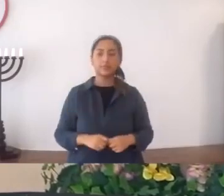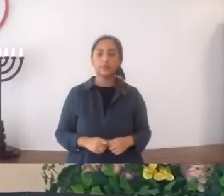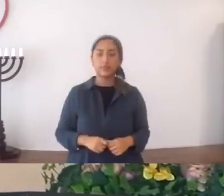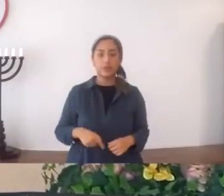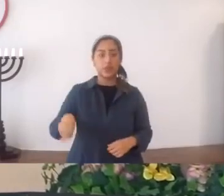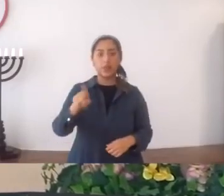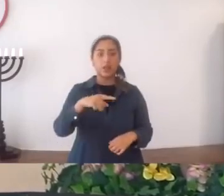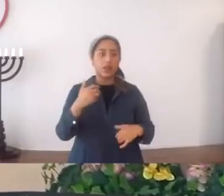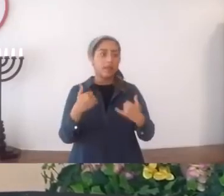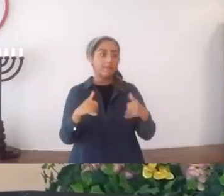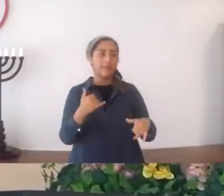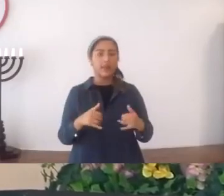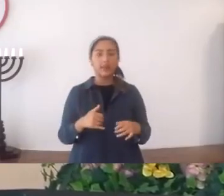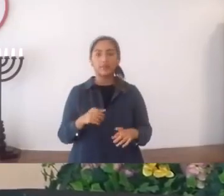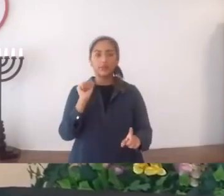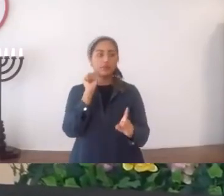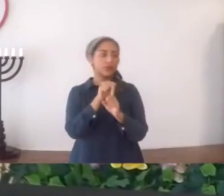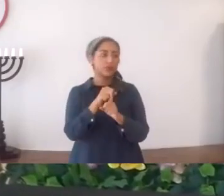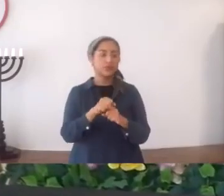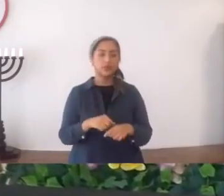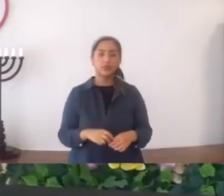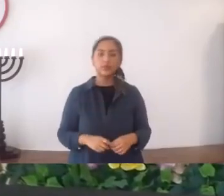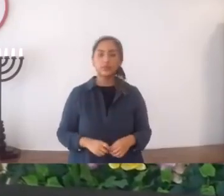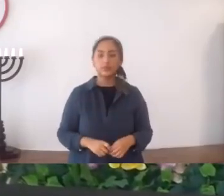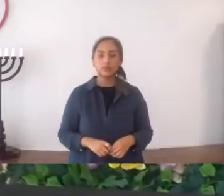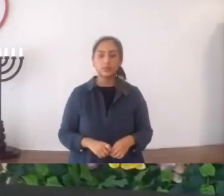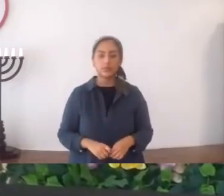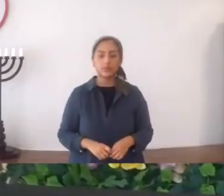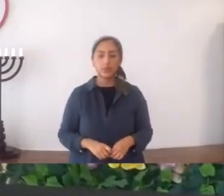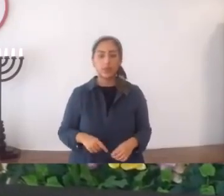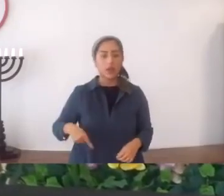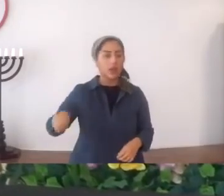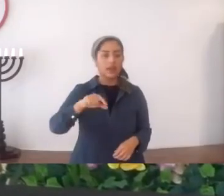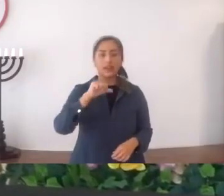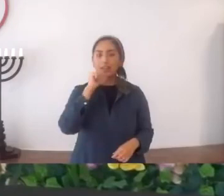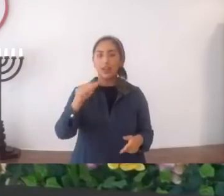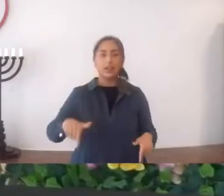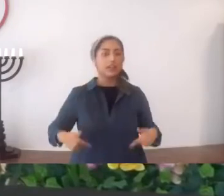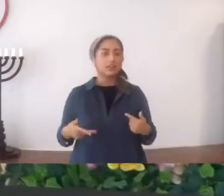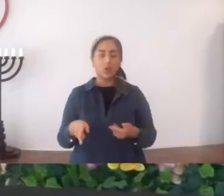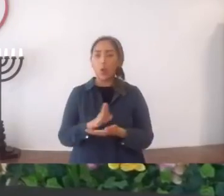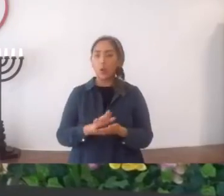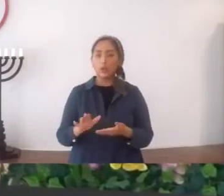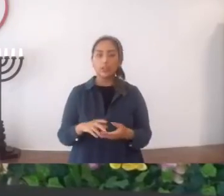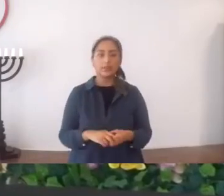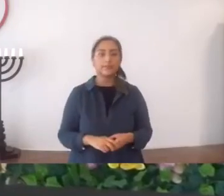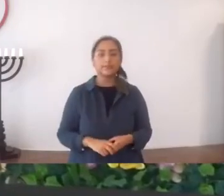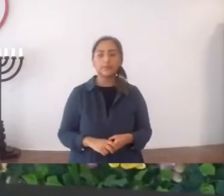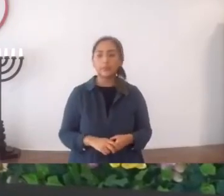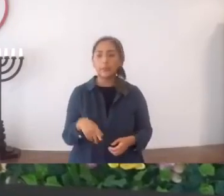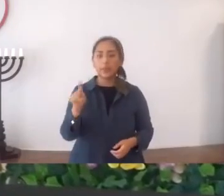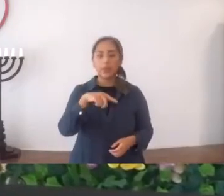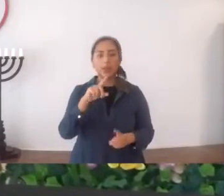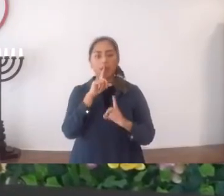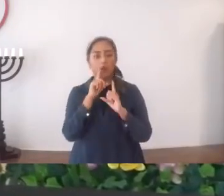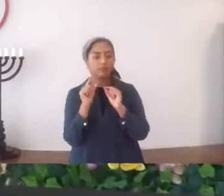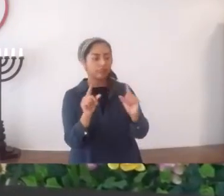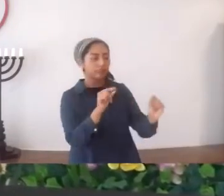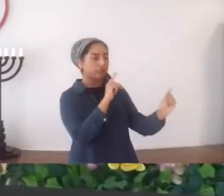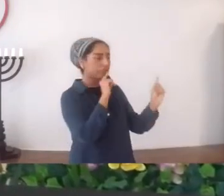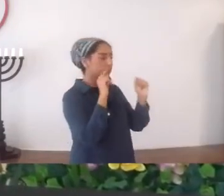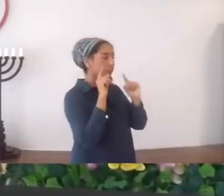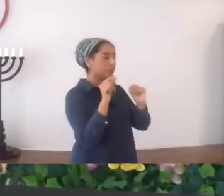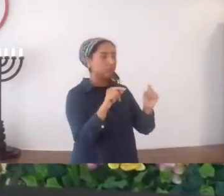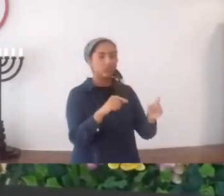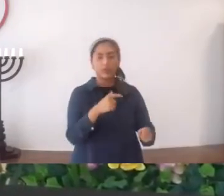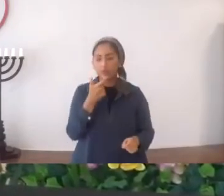mesiánicos Many that call themselves le han Messianic, jugado al tonto, al payaso, they have played with this, no guardando la santidad, not keeping holiness,